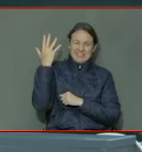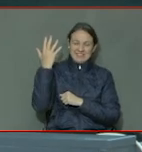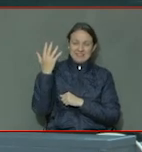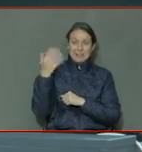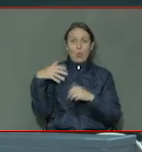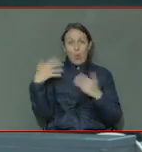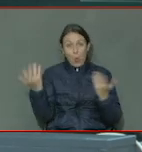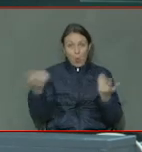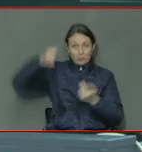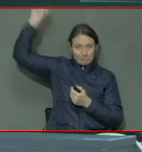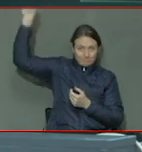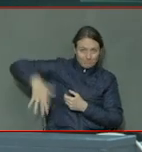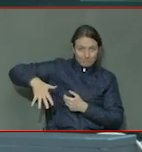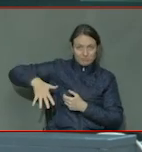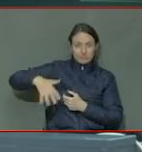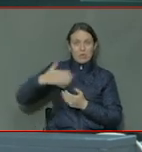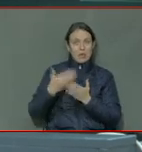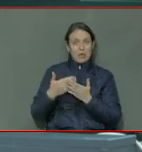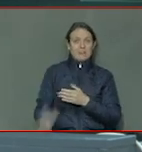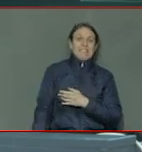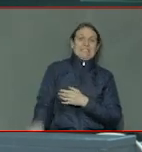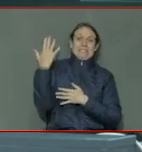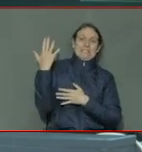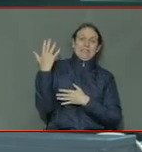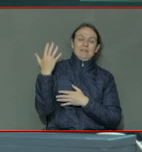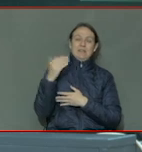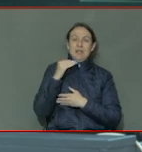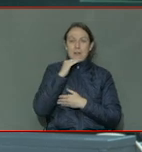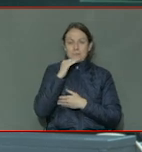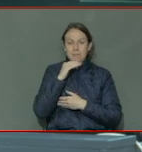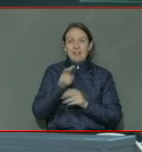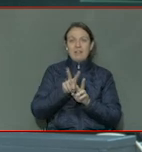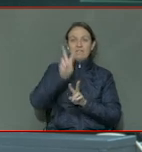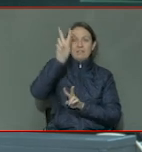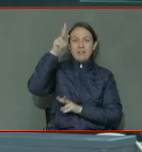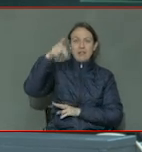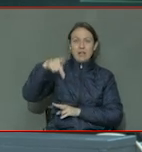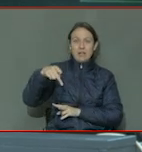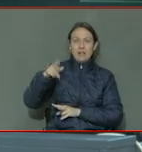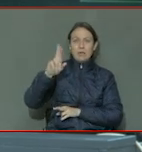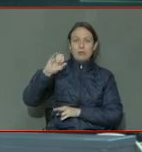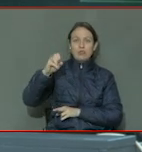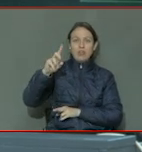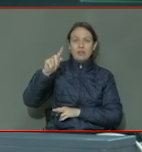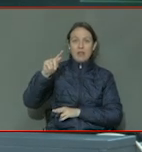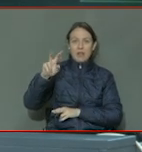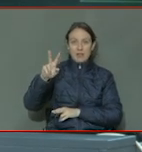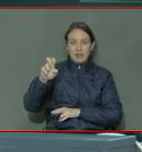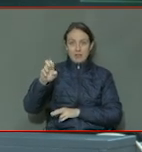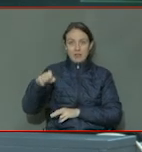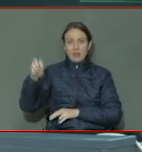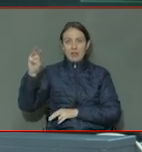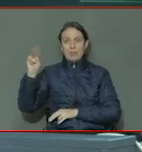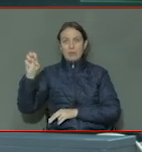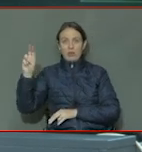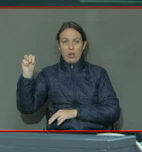it downwards or I can throw it upwards. But remember, my pen can't go up into the air